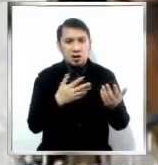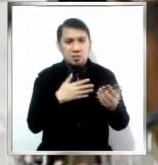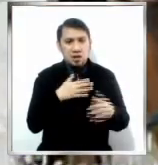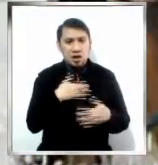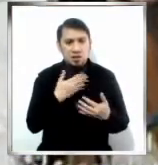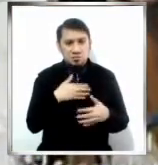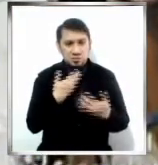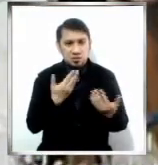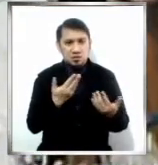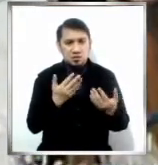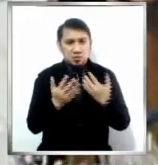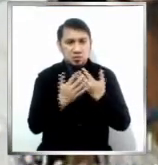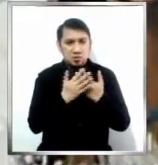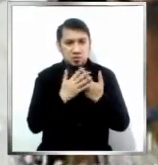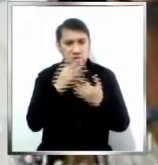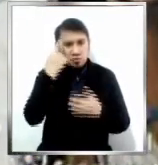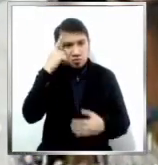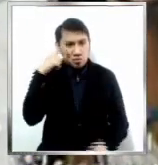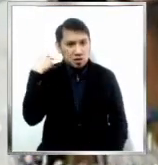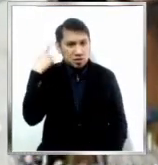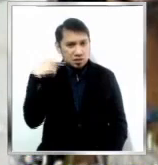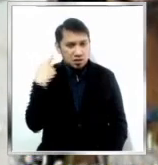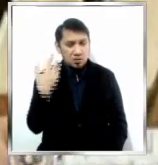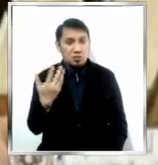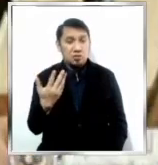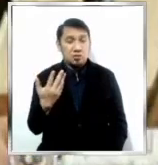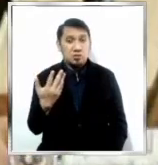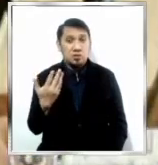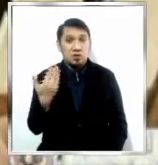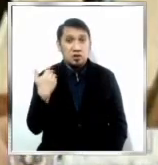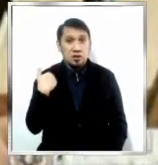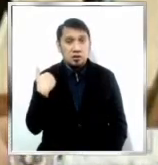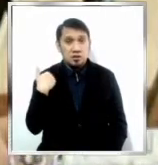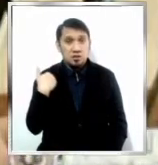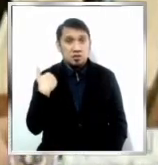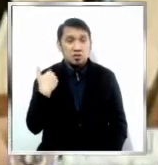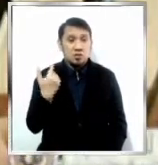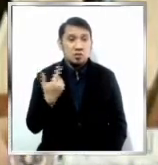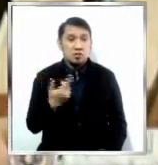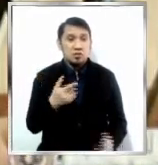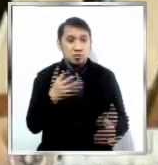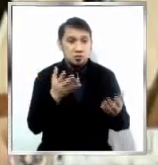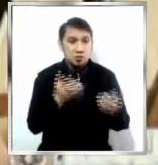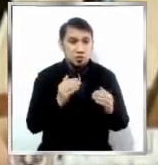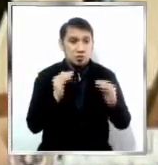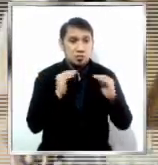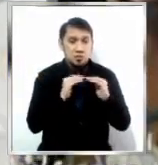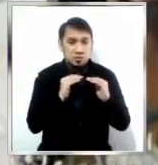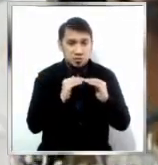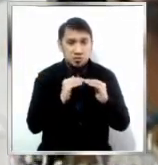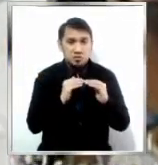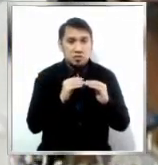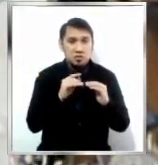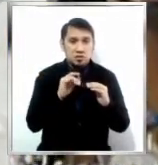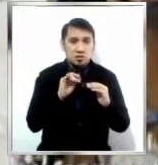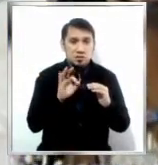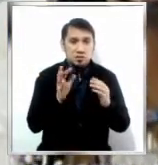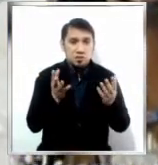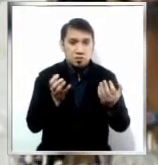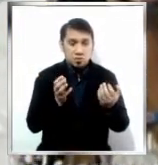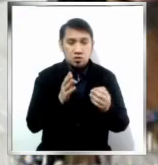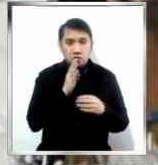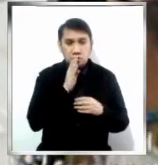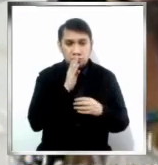But you know, if there is a time where you are called upon to be fair, be fair. Be